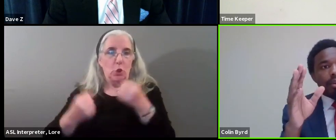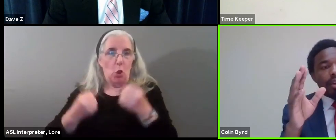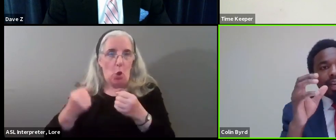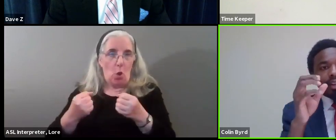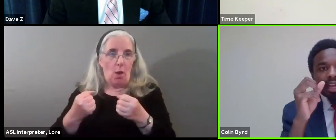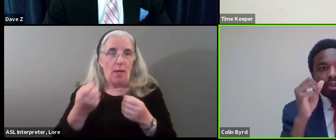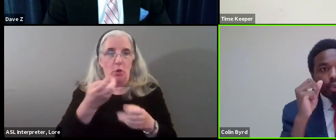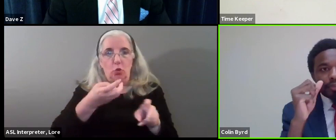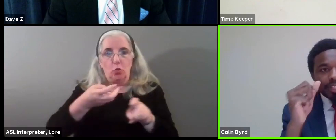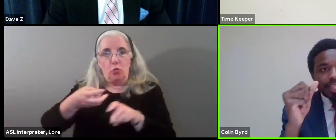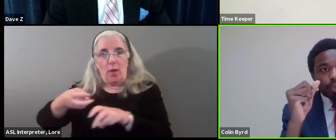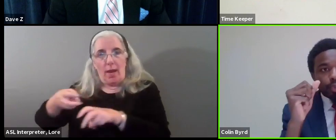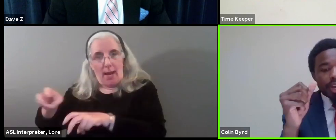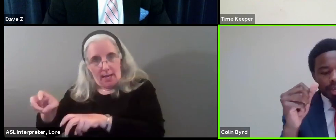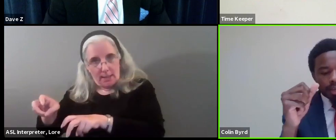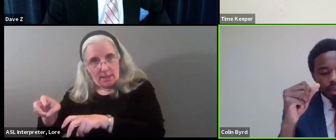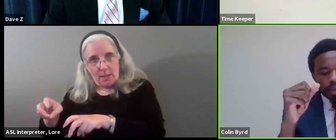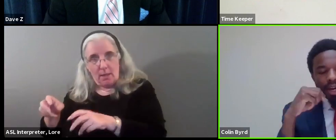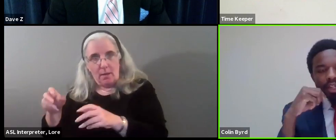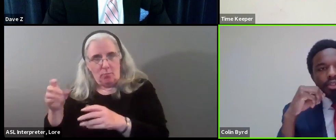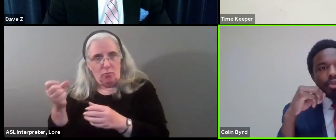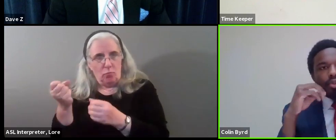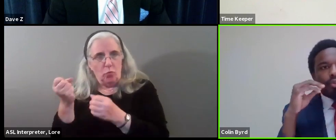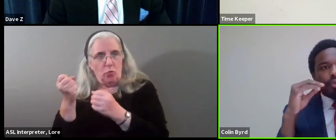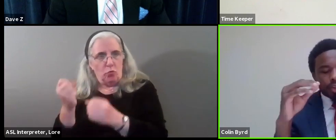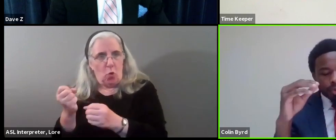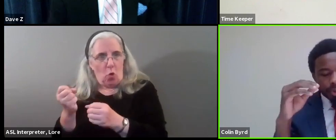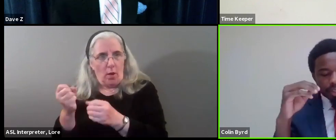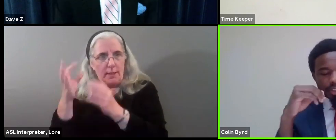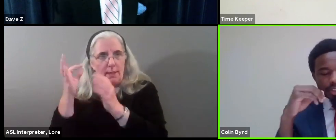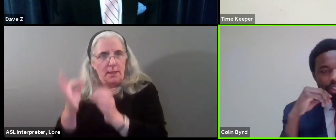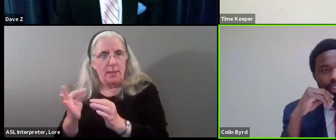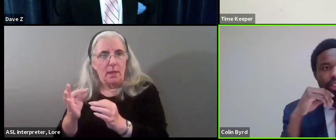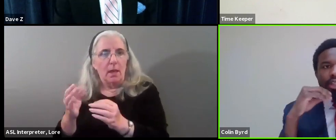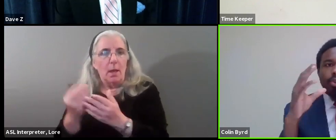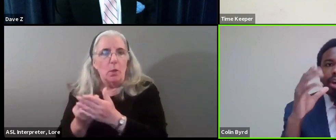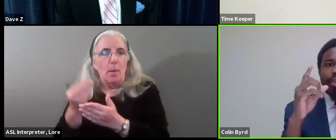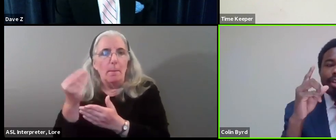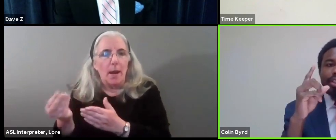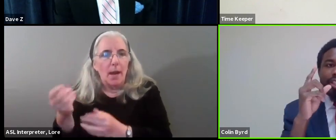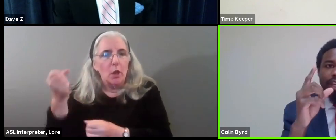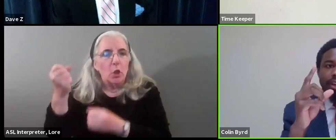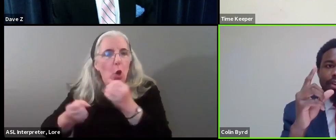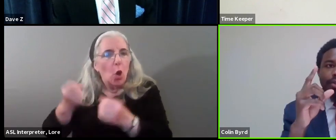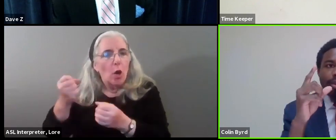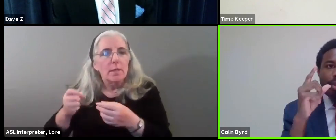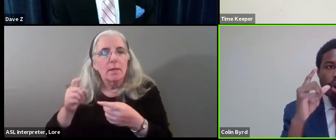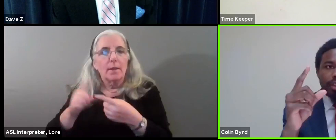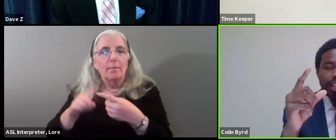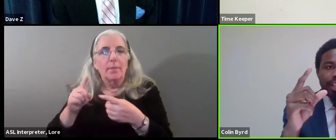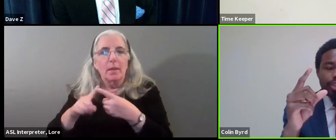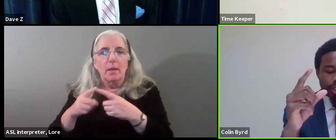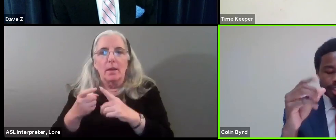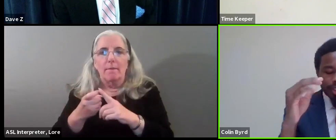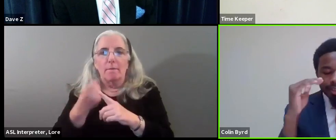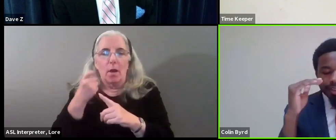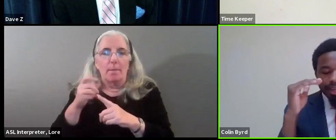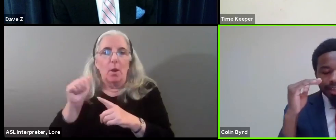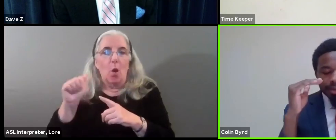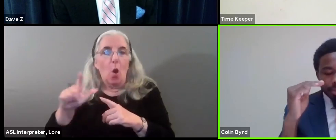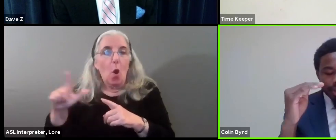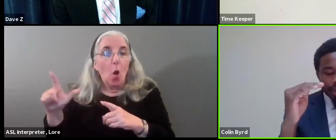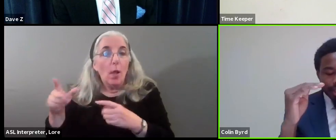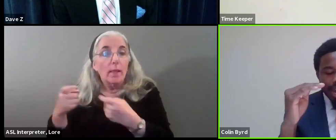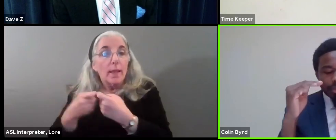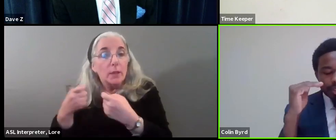and with teeth way to vehicle purchases, whether it's tiered from all electric and